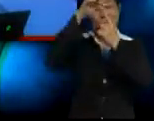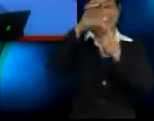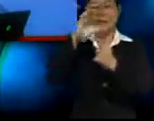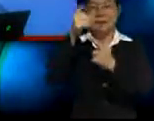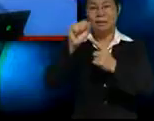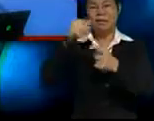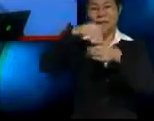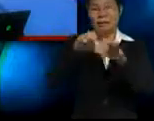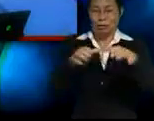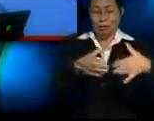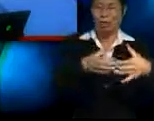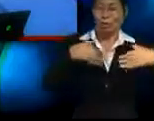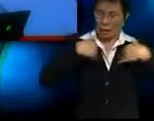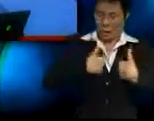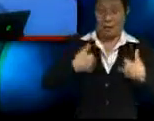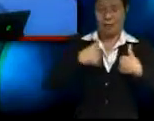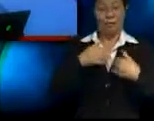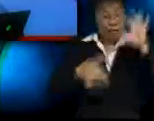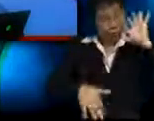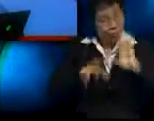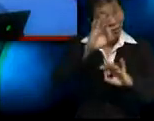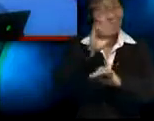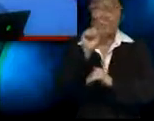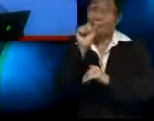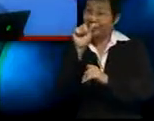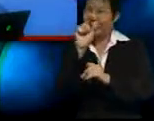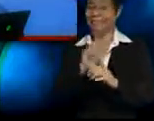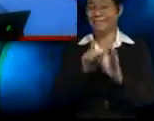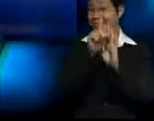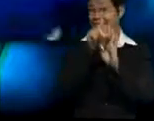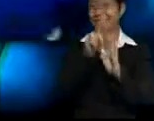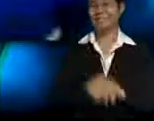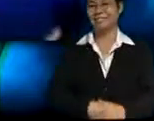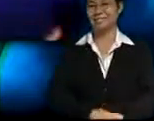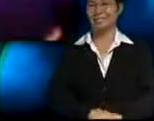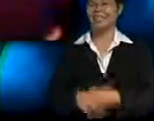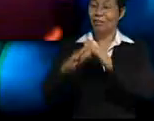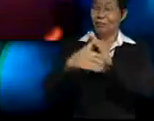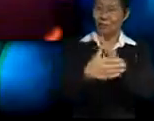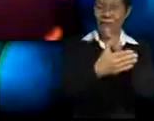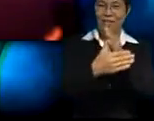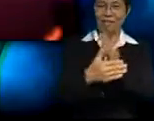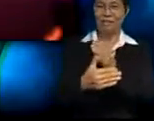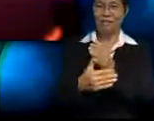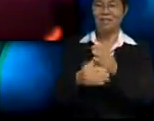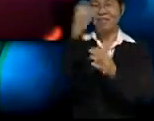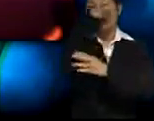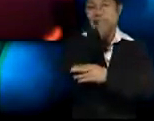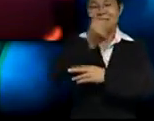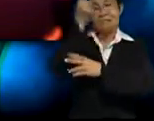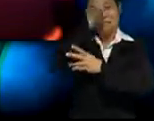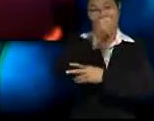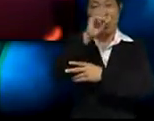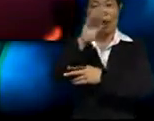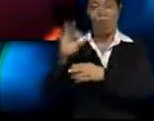groups of animals too. You'll find out soon. Fish. Characteristics